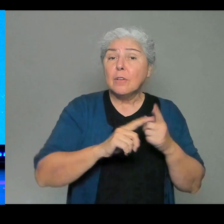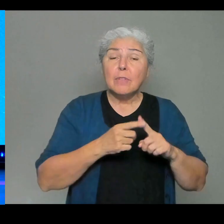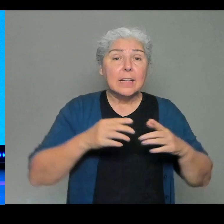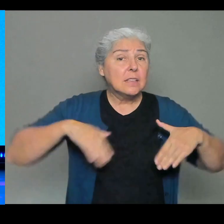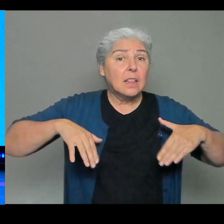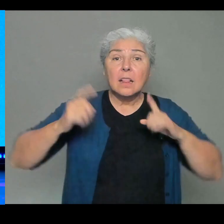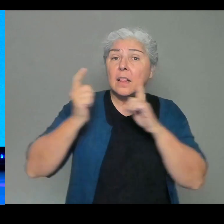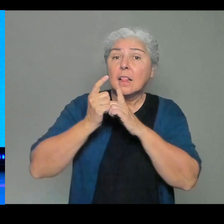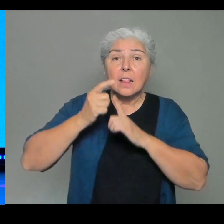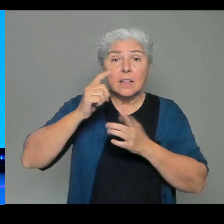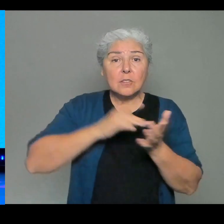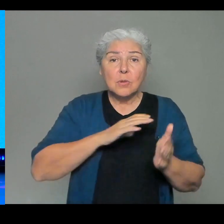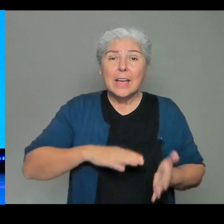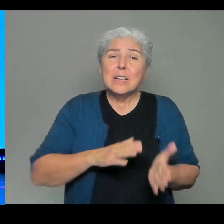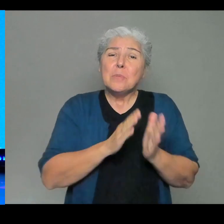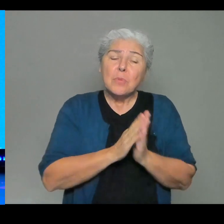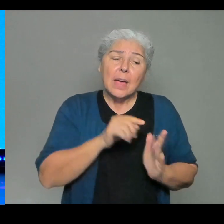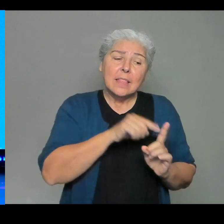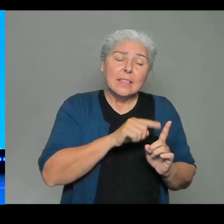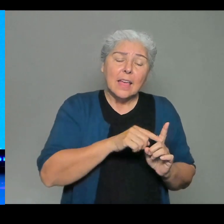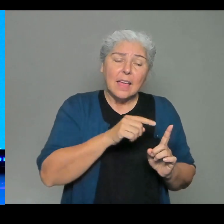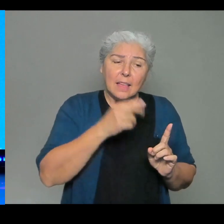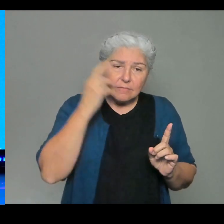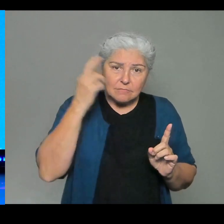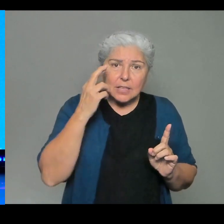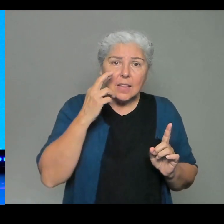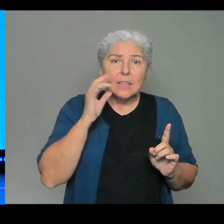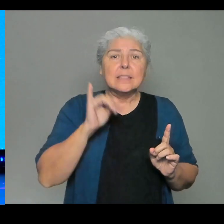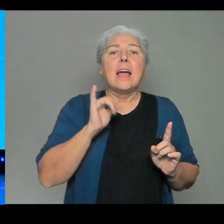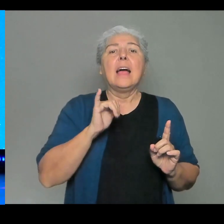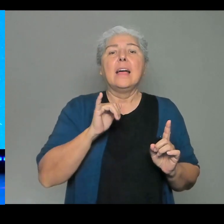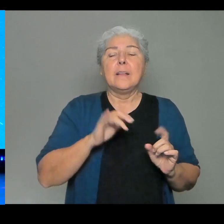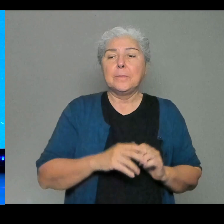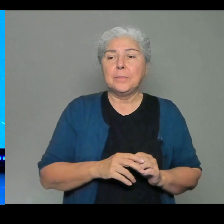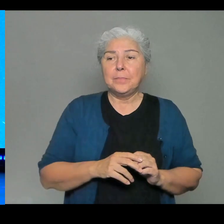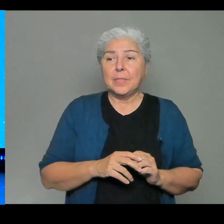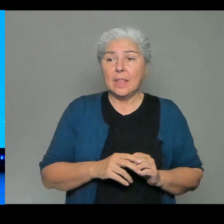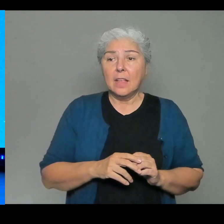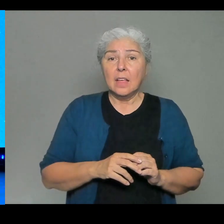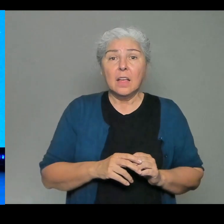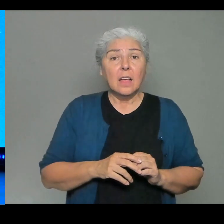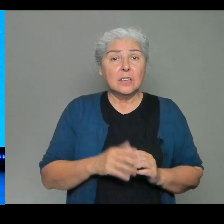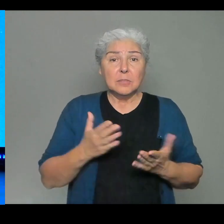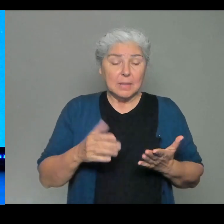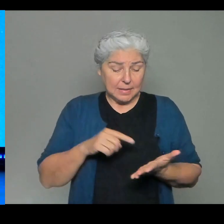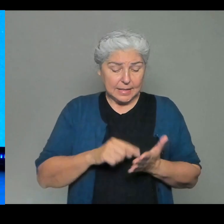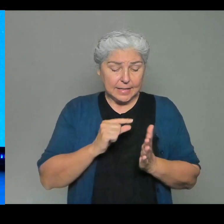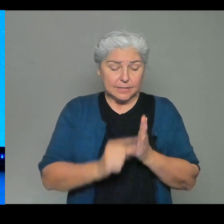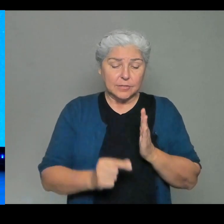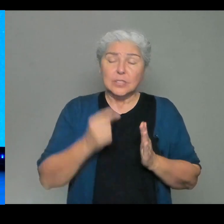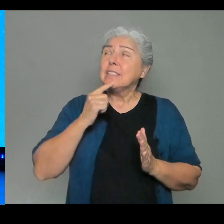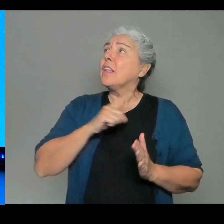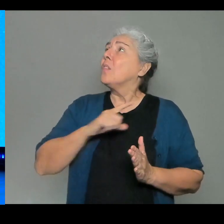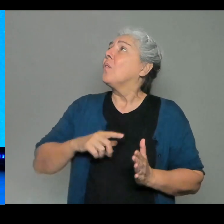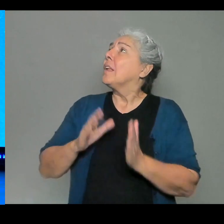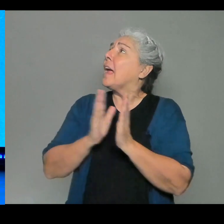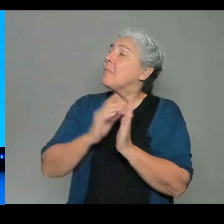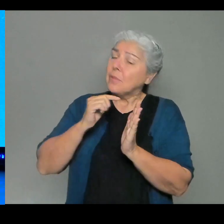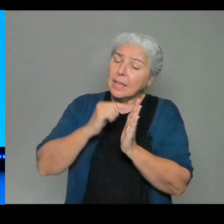your friends who don't know Christ. Just pray that they come to themselves. Here's a perfect example how to use the Bible. Lord, I prayed that verse on my